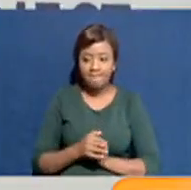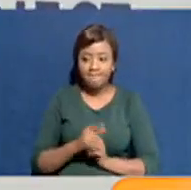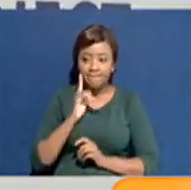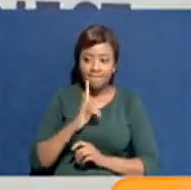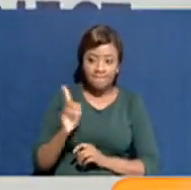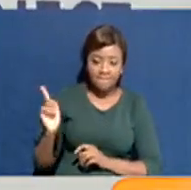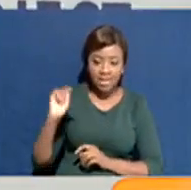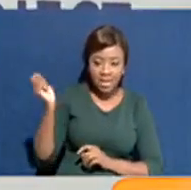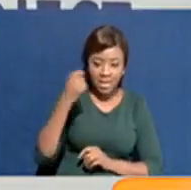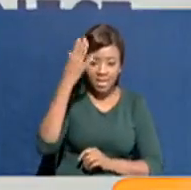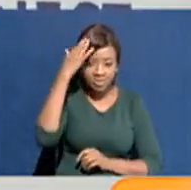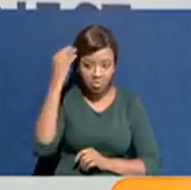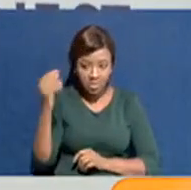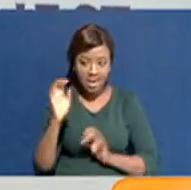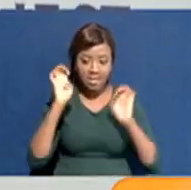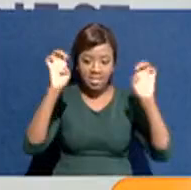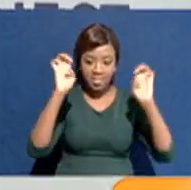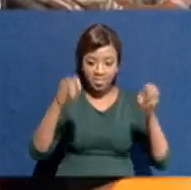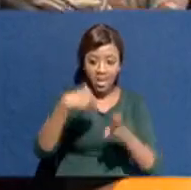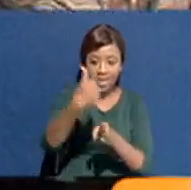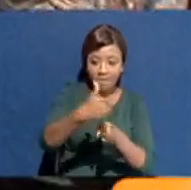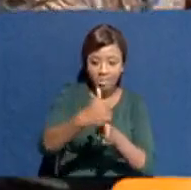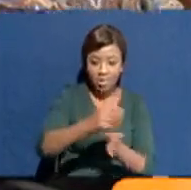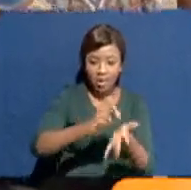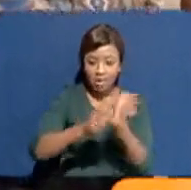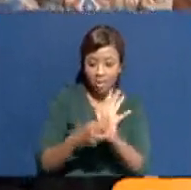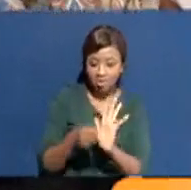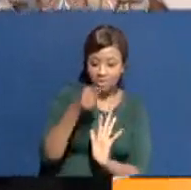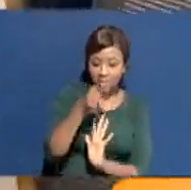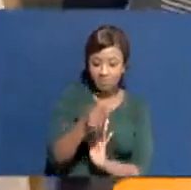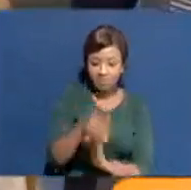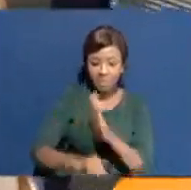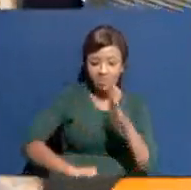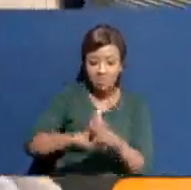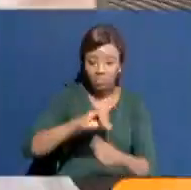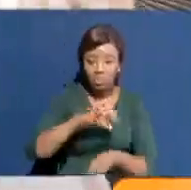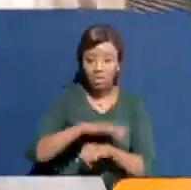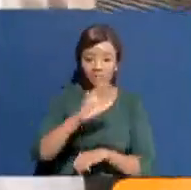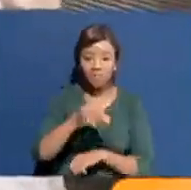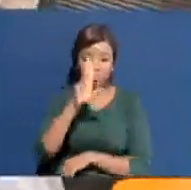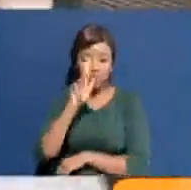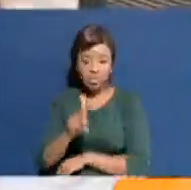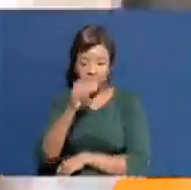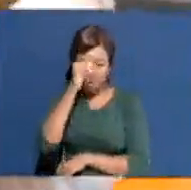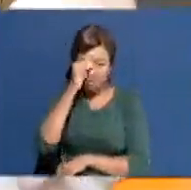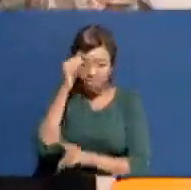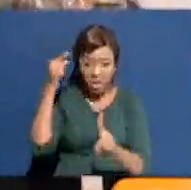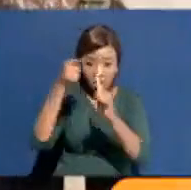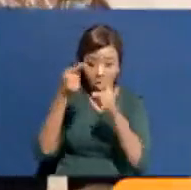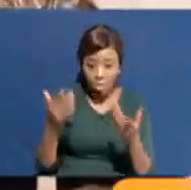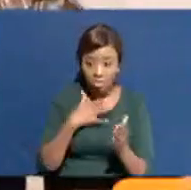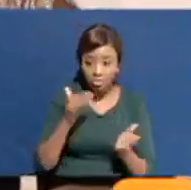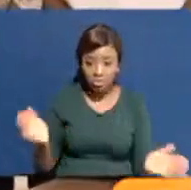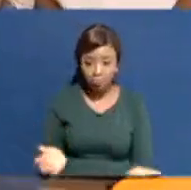Kenya Somalia Ethiopia Borderlands Project, a joint venture with support from the United Kingdom government that aims to